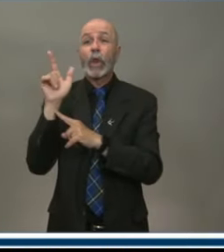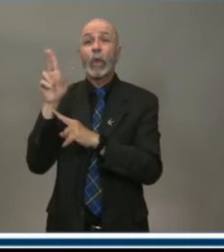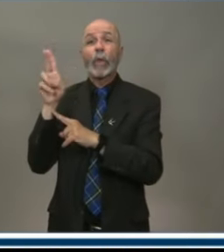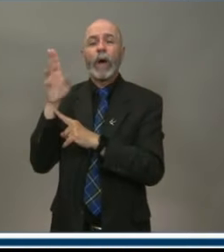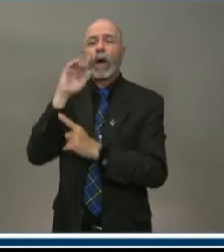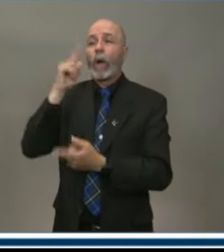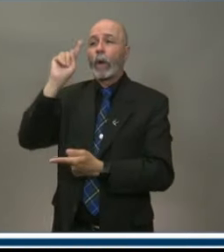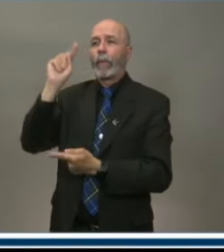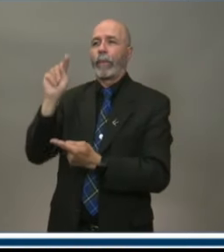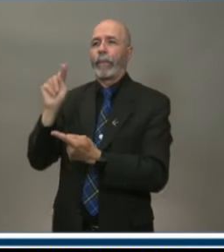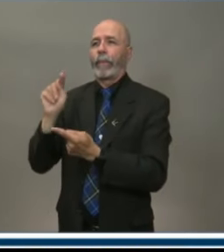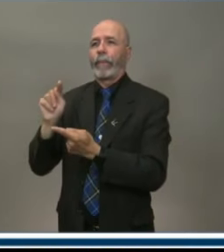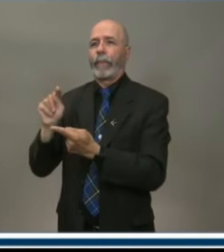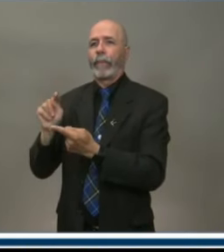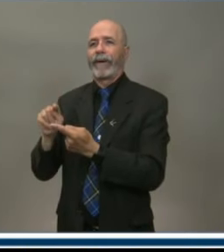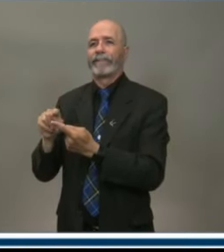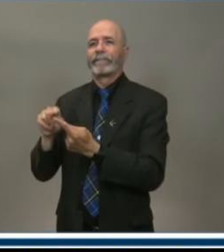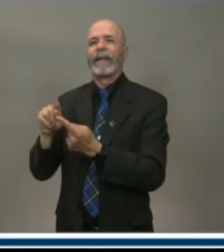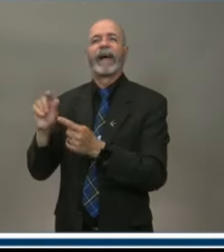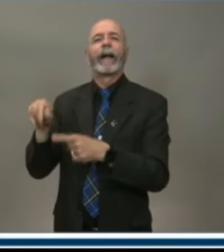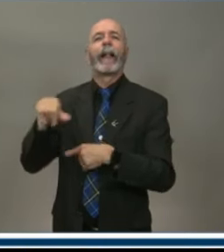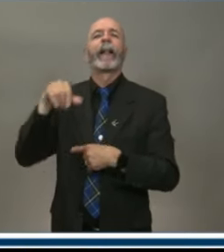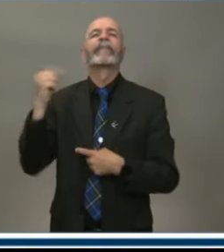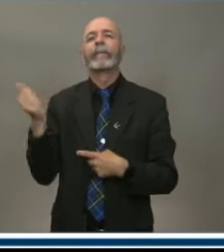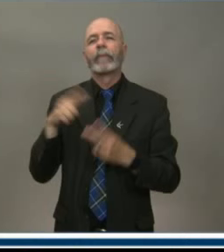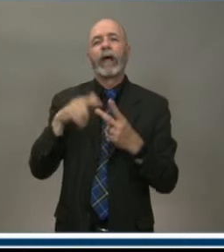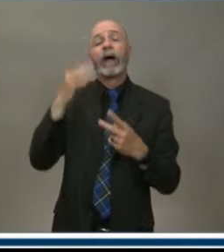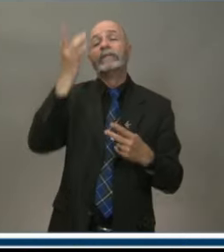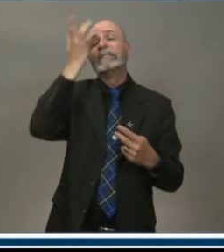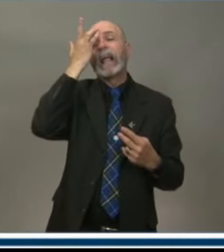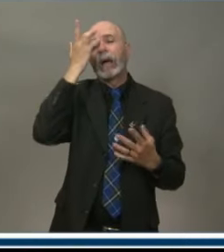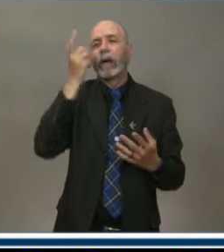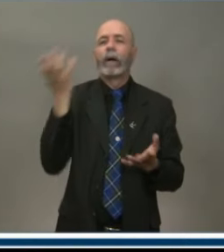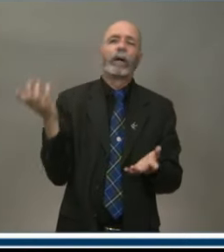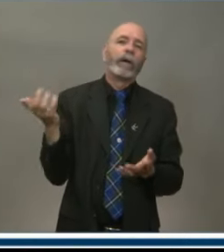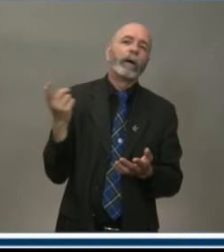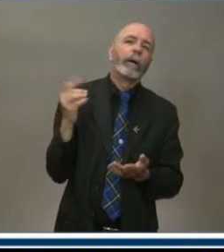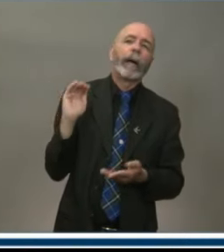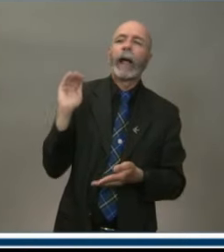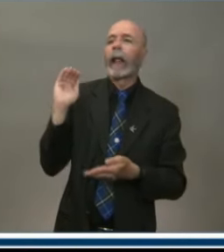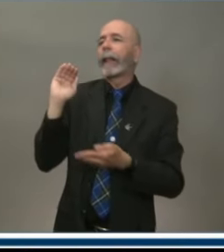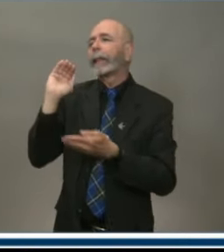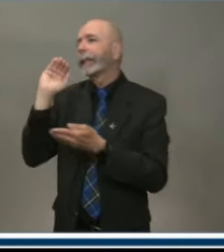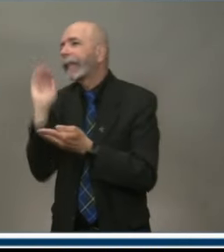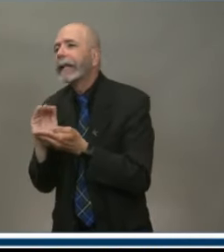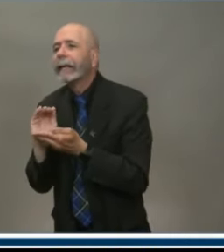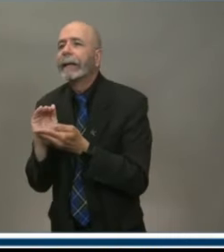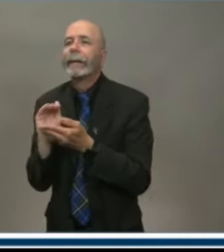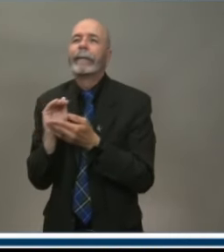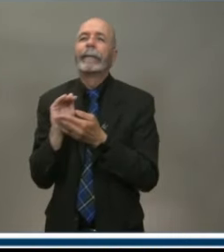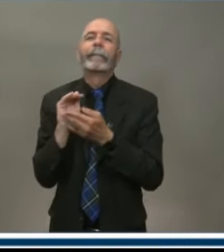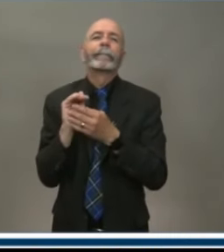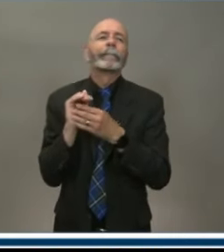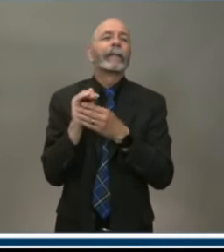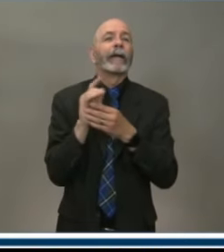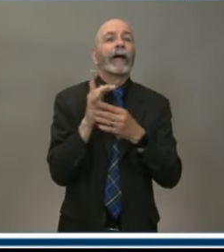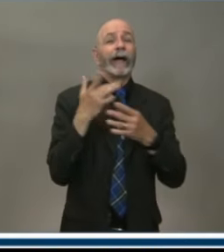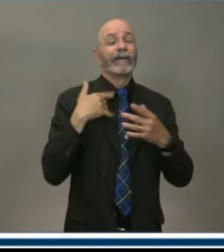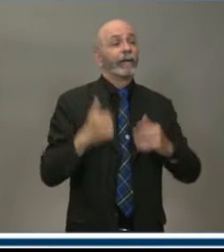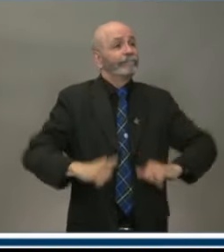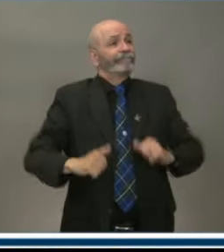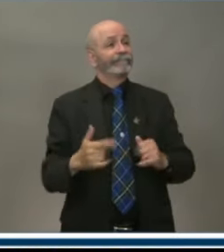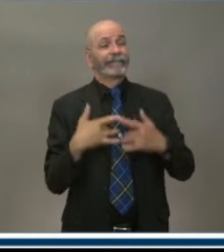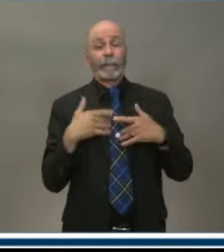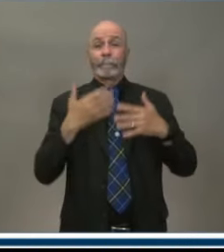virus challenge, things ease off. But in healthcare we deal with all sorts of challenges, and we know as we move